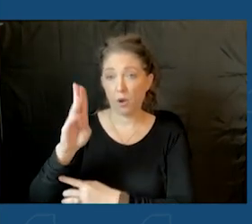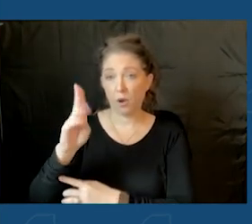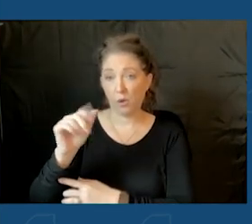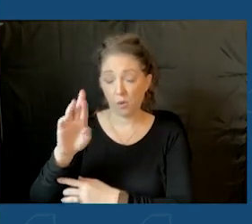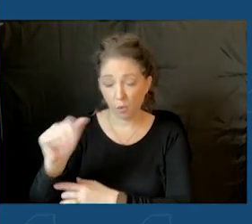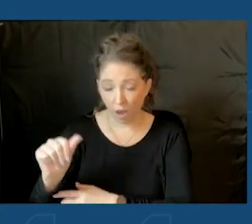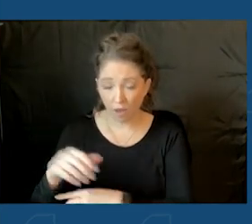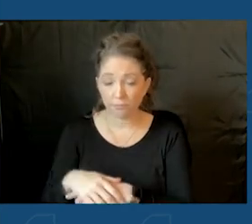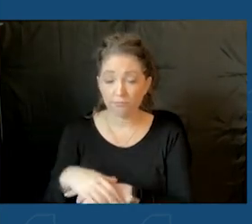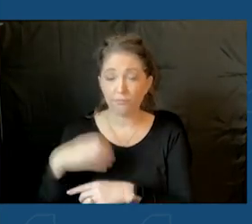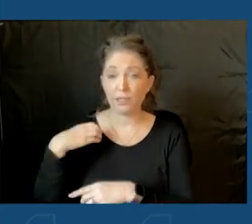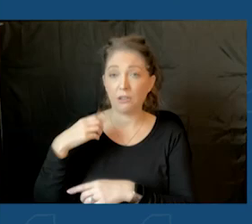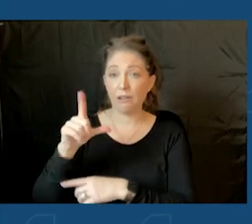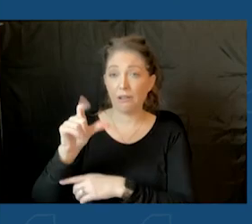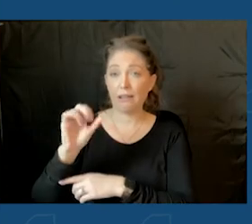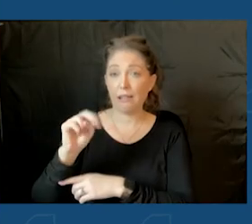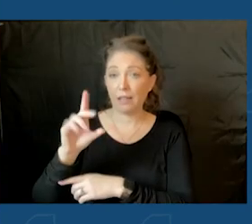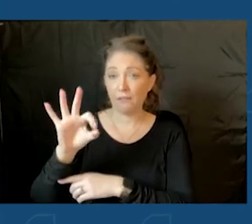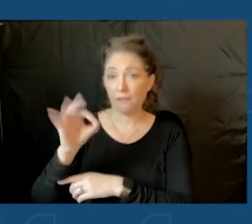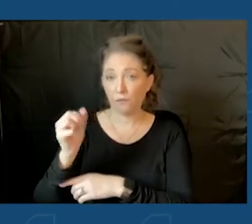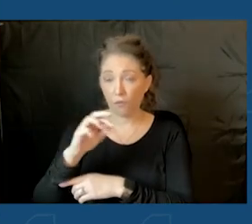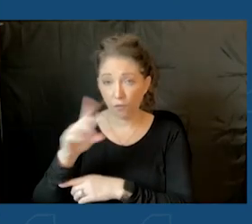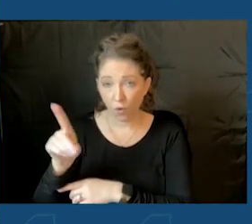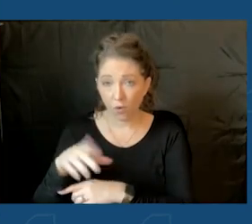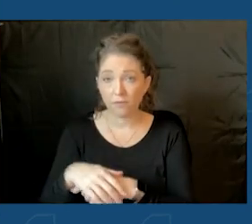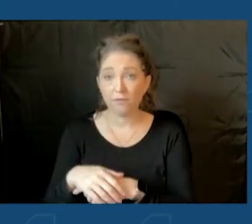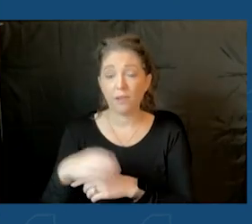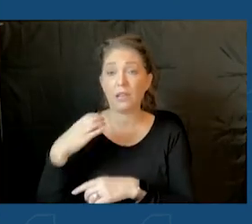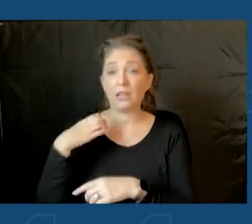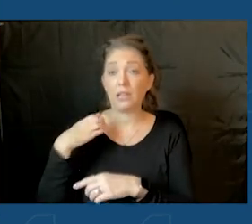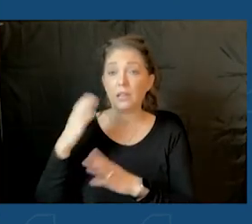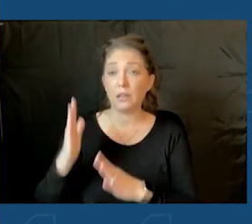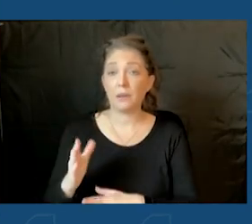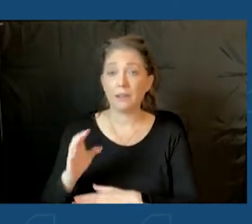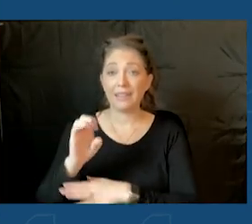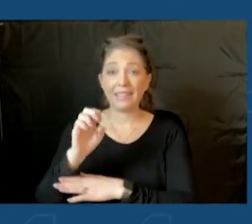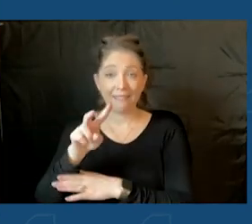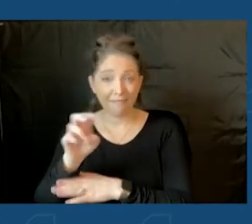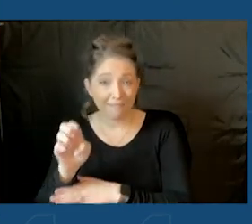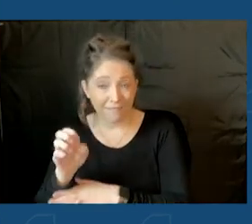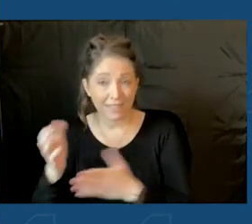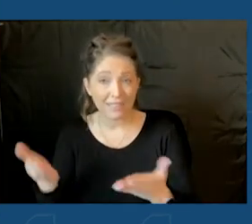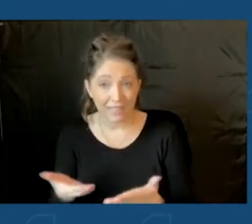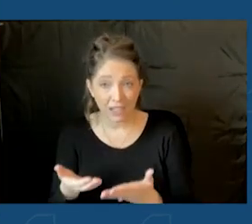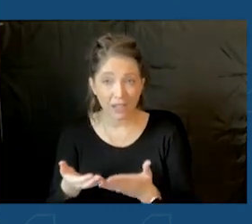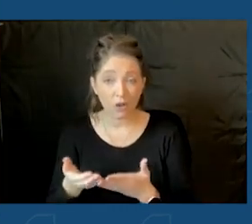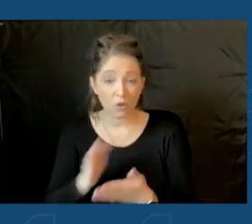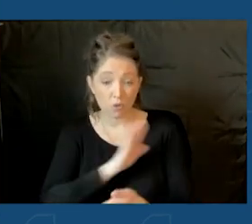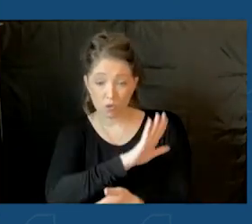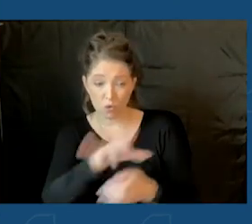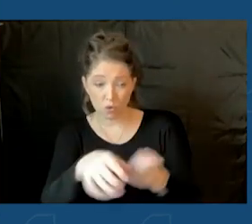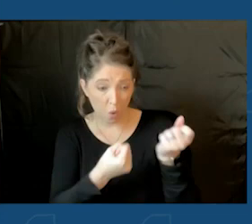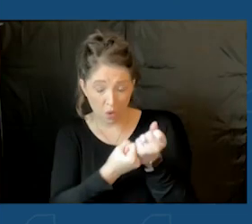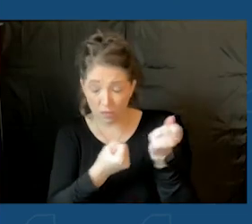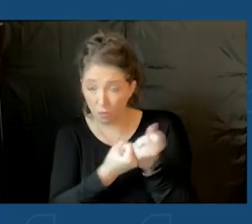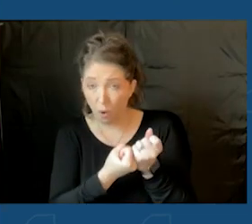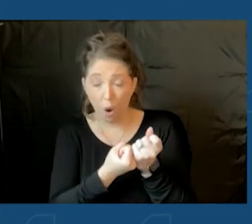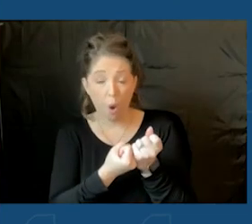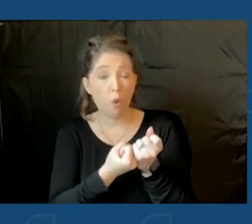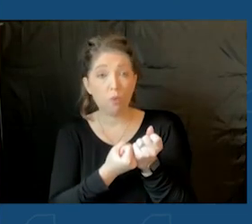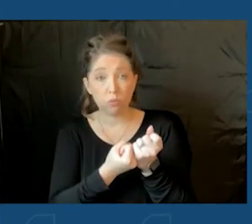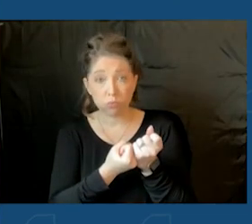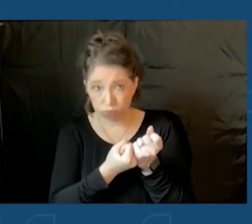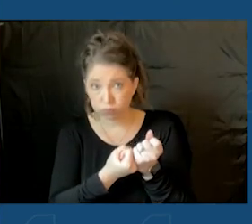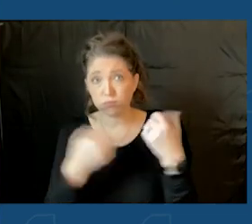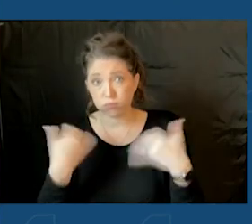here, Commissioner Eve, Alicia Eve is here. Without the support of the board, we could not be doing